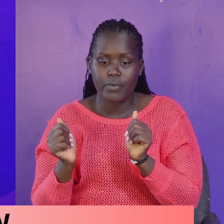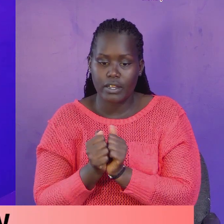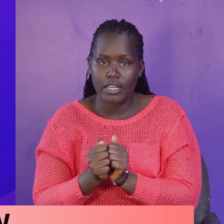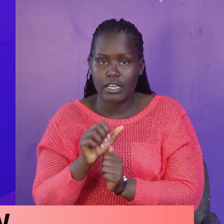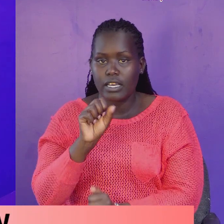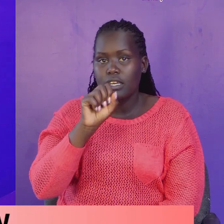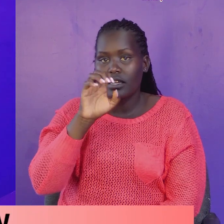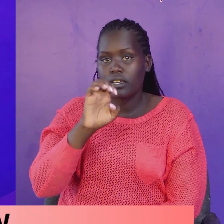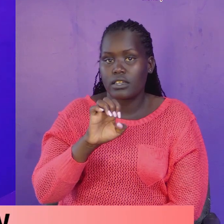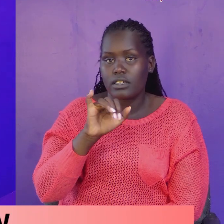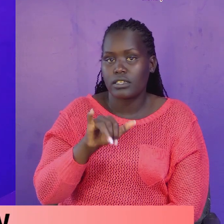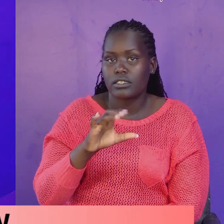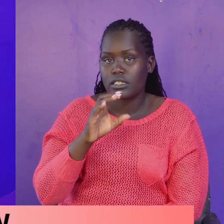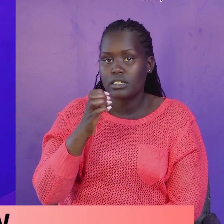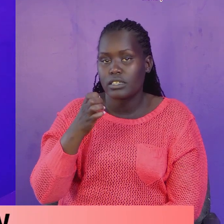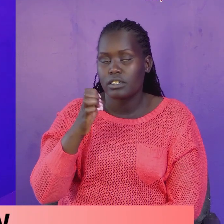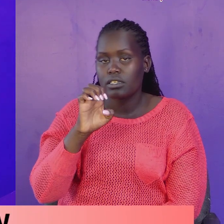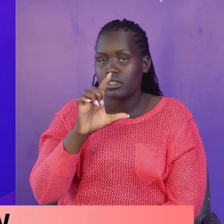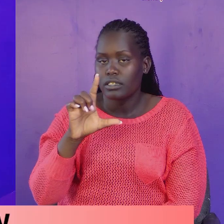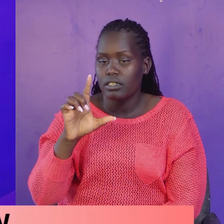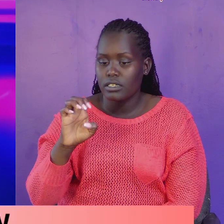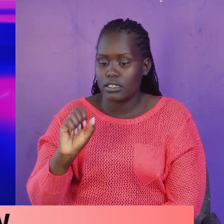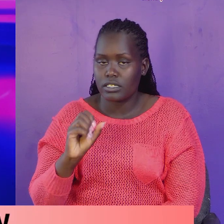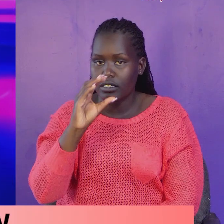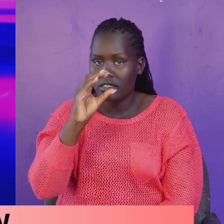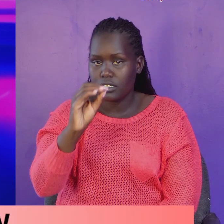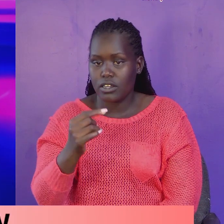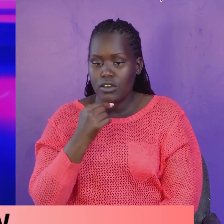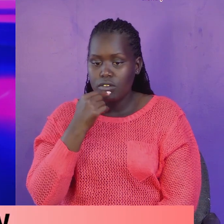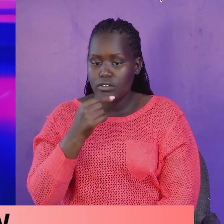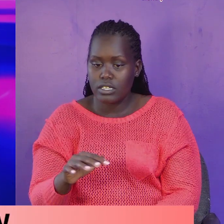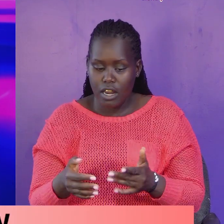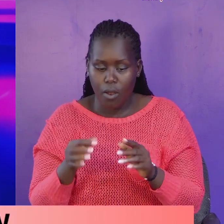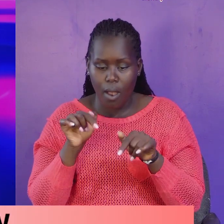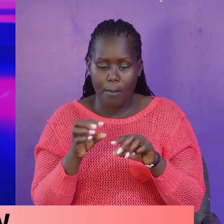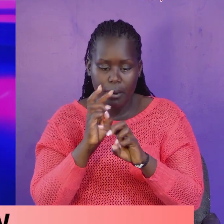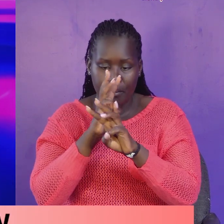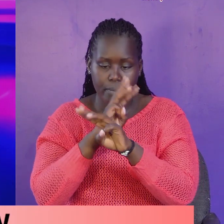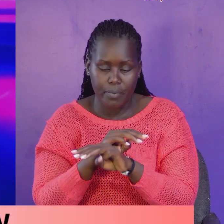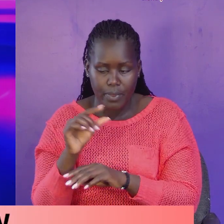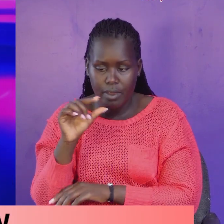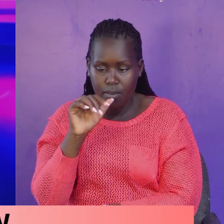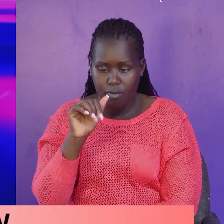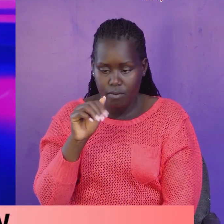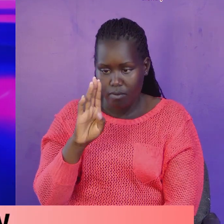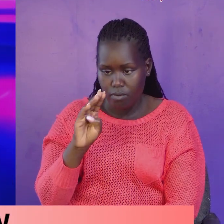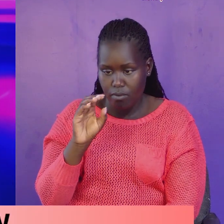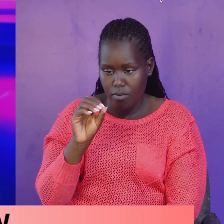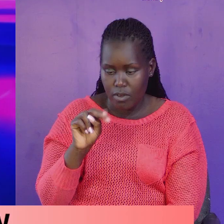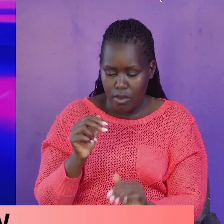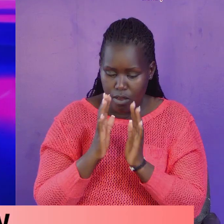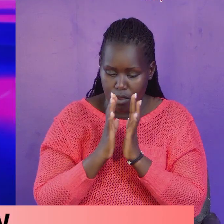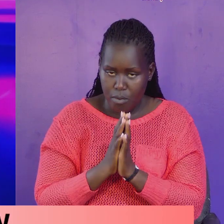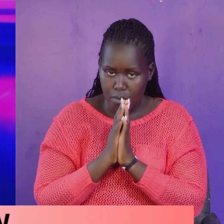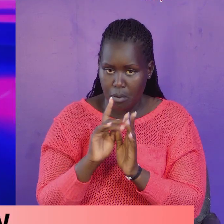Okay. This, as we said, hapa ni mathematics pia. Yeah. Gabon are just praying that Kenya should